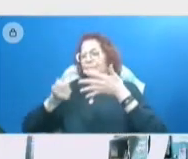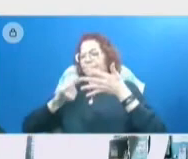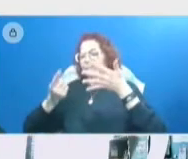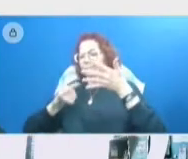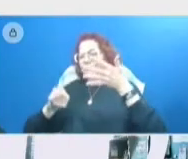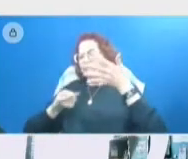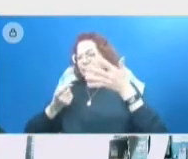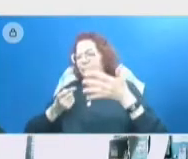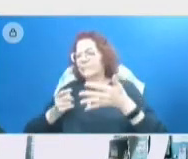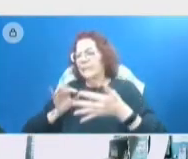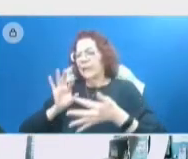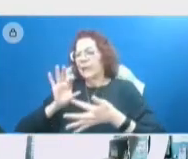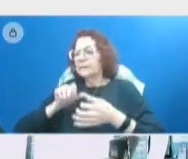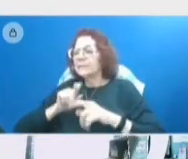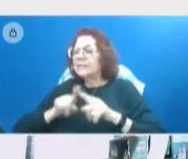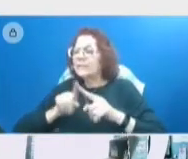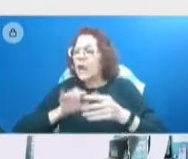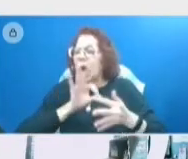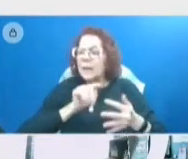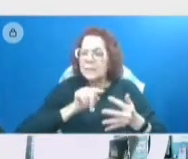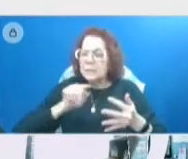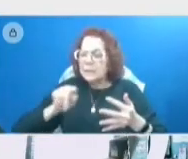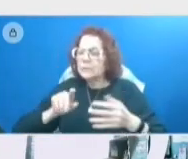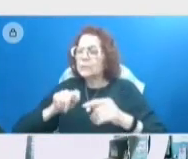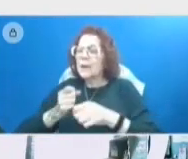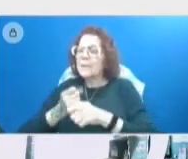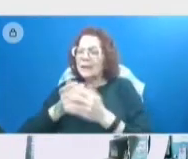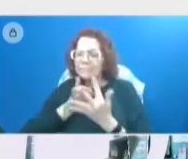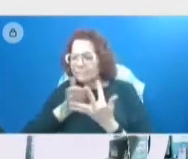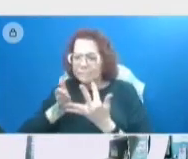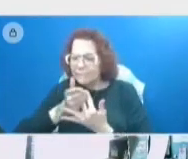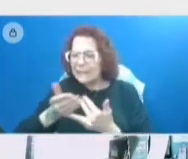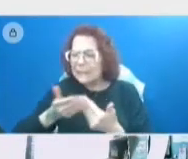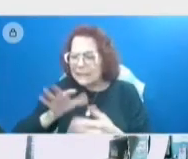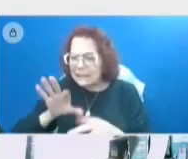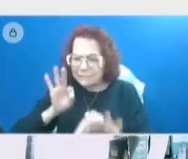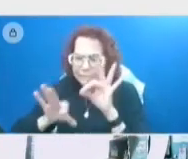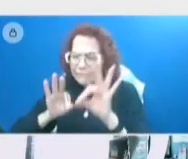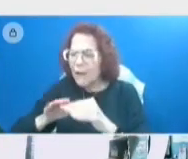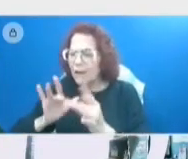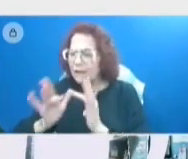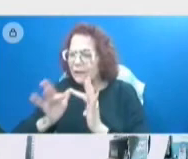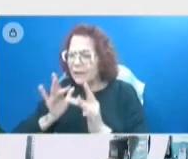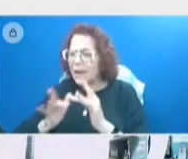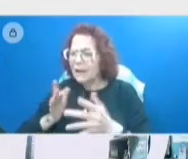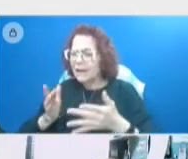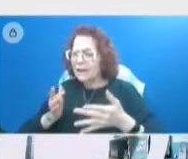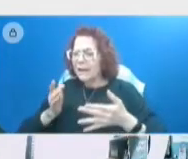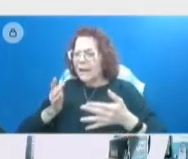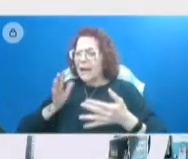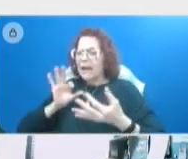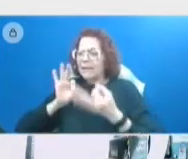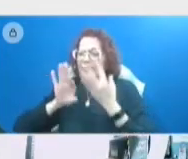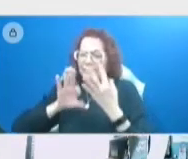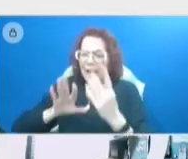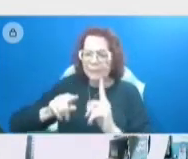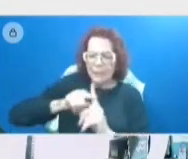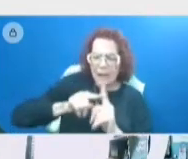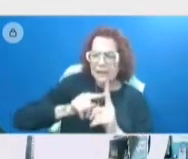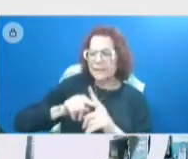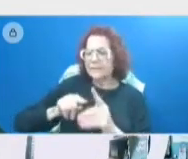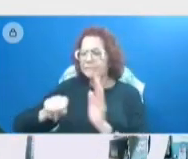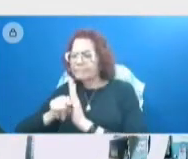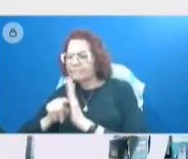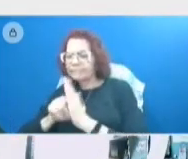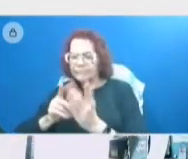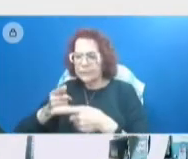those searches. And I think our feedback from the groups has been positive so far on that. We